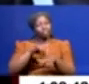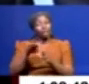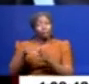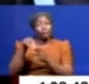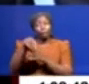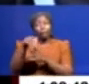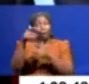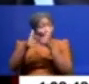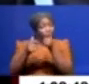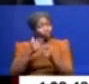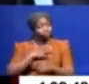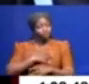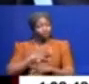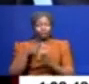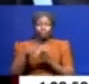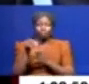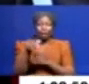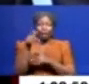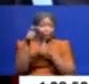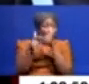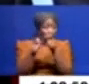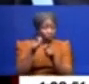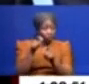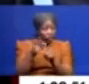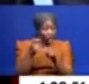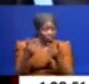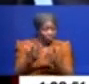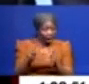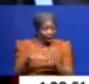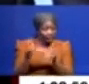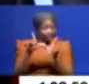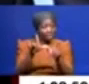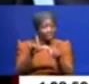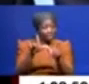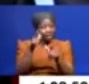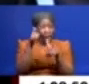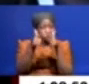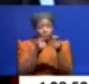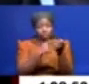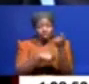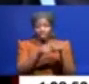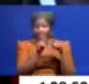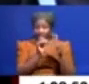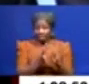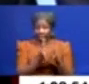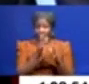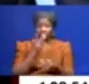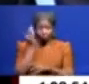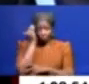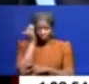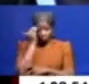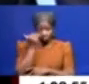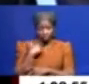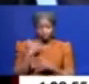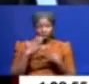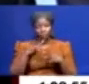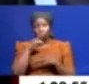At least buy your milk from the licensed milk vendors. We